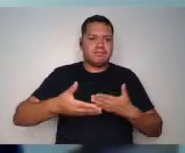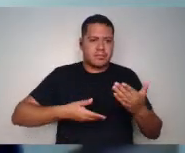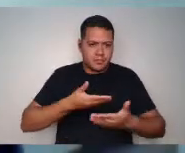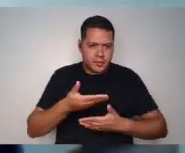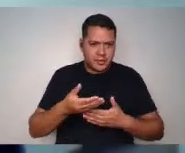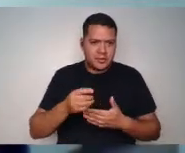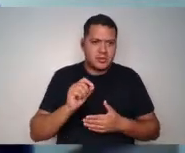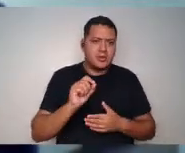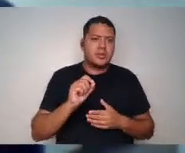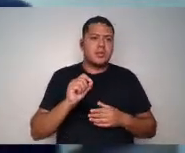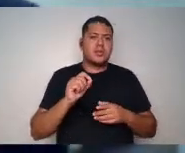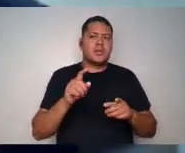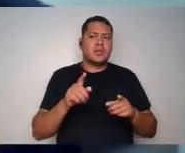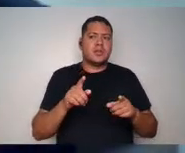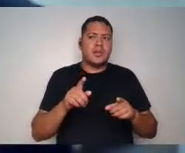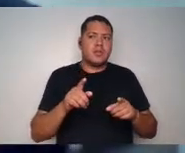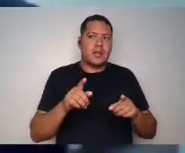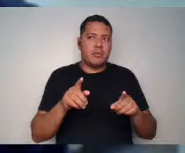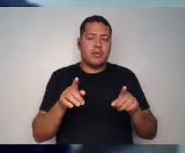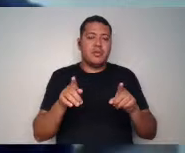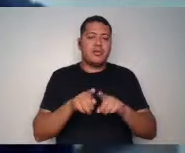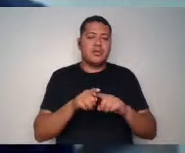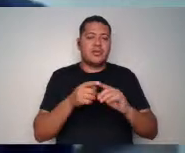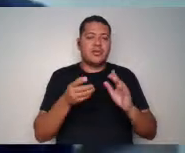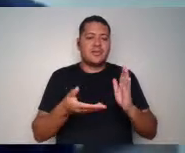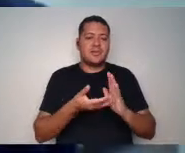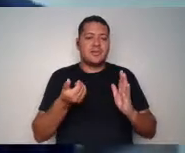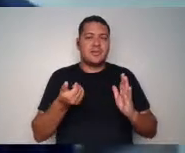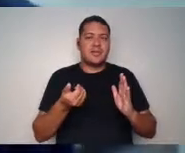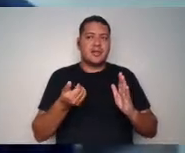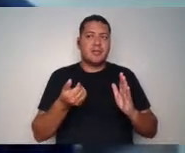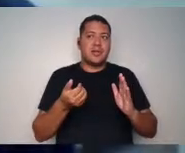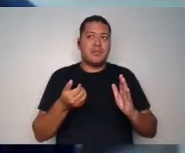would come from a person.